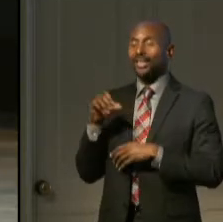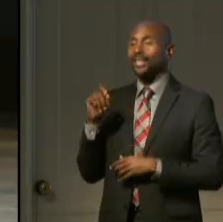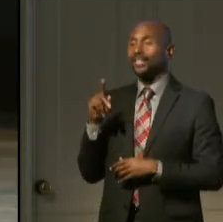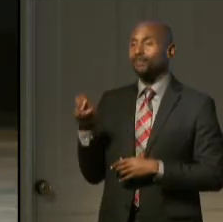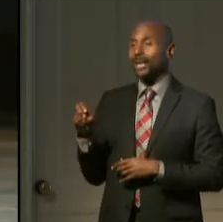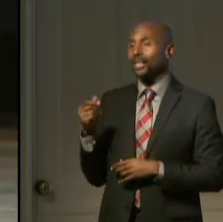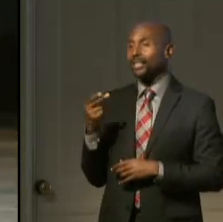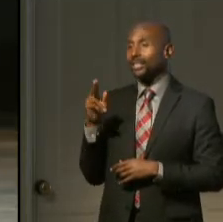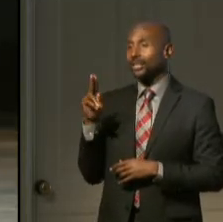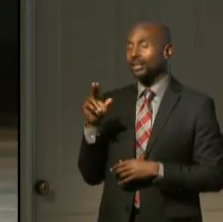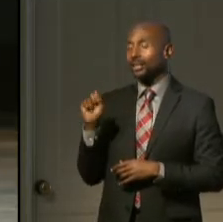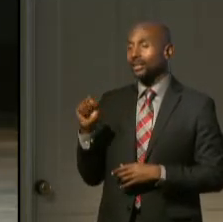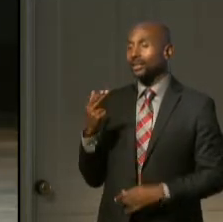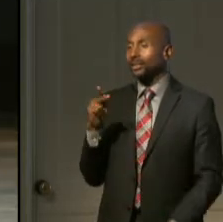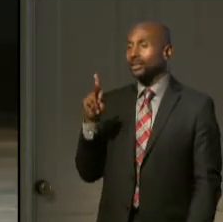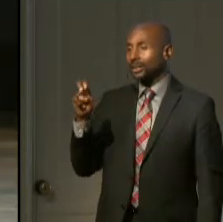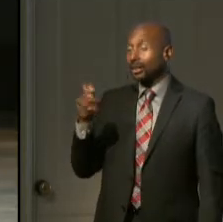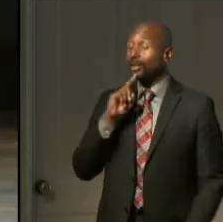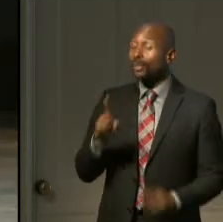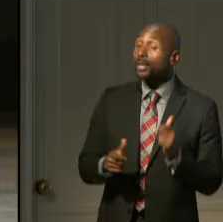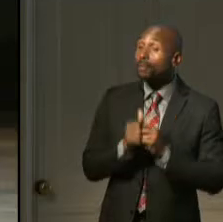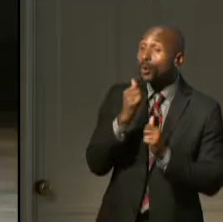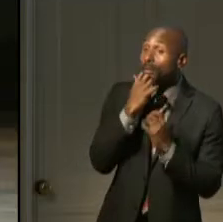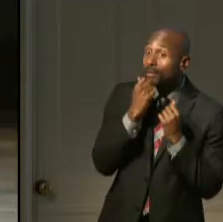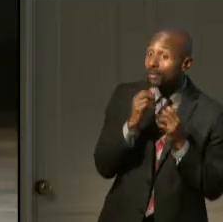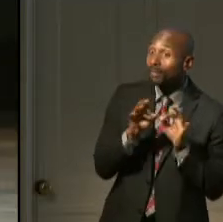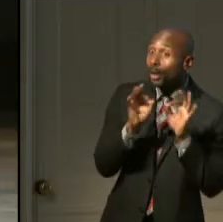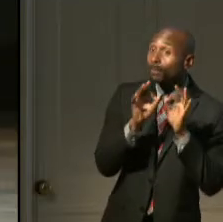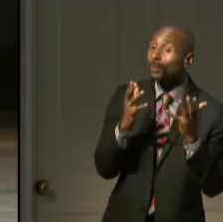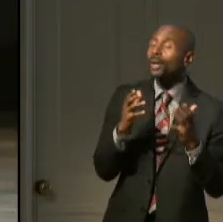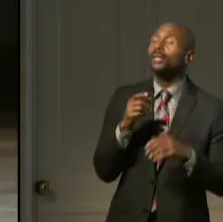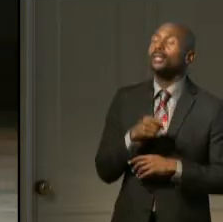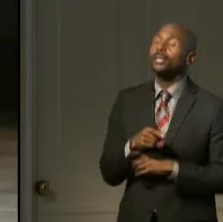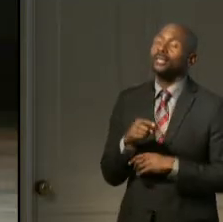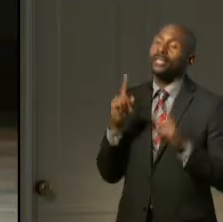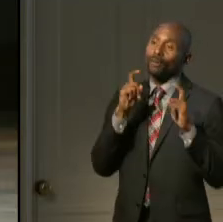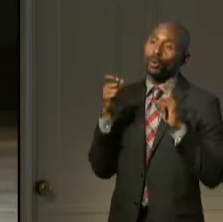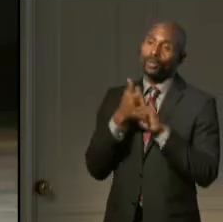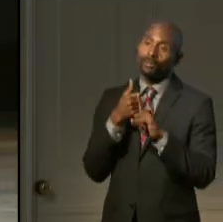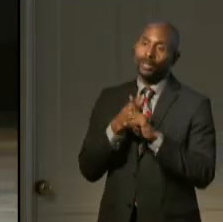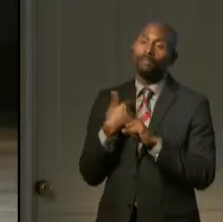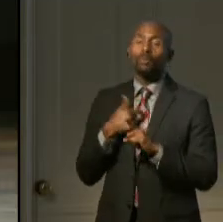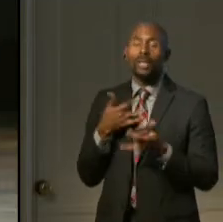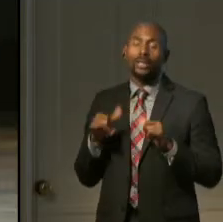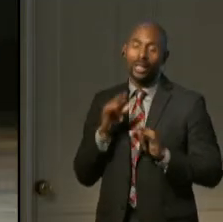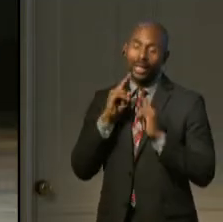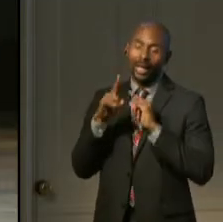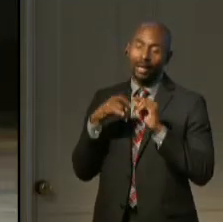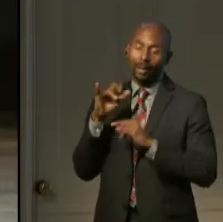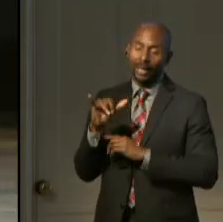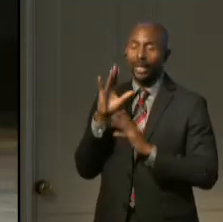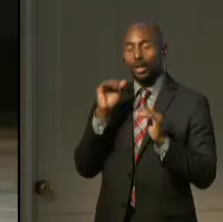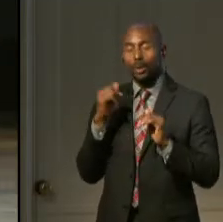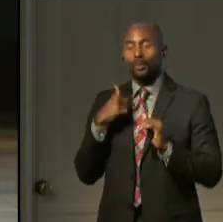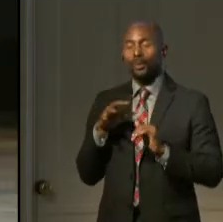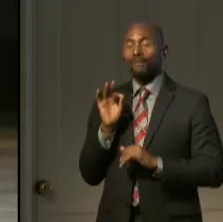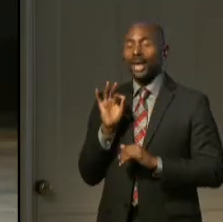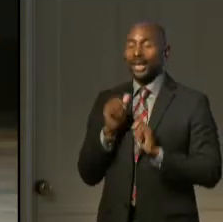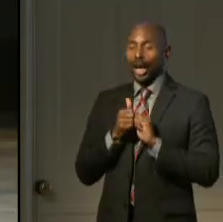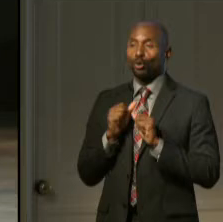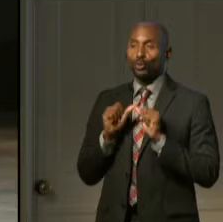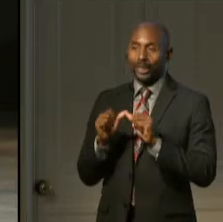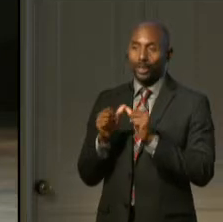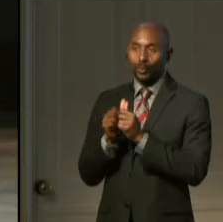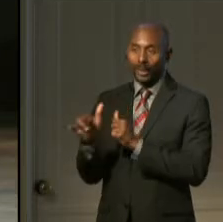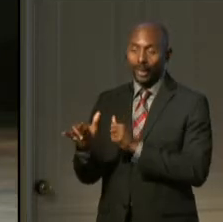in that sense would be like the photos themselves, and that's a continuing conversation we're having. Hopefully we'll find a way for that. We have